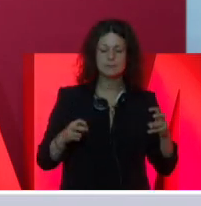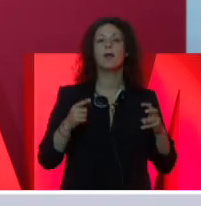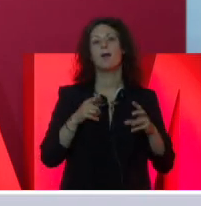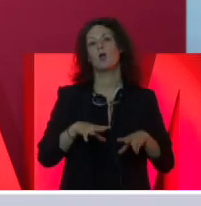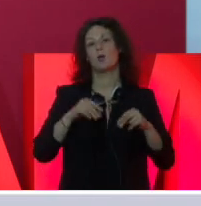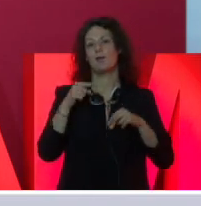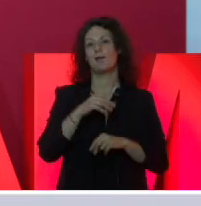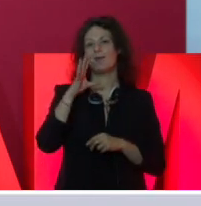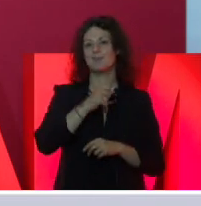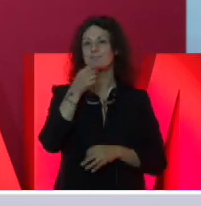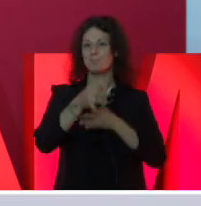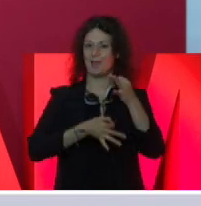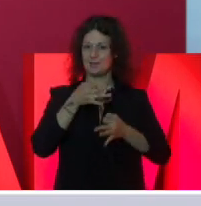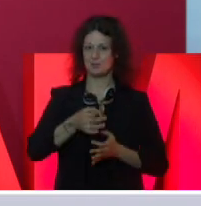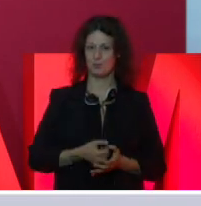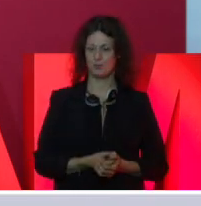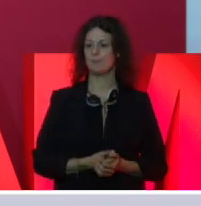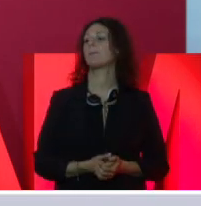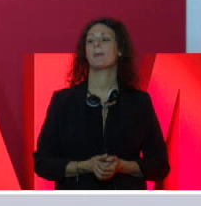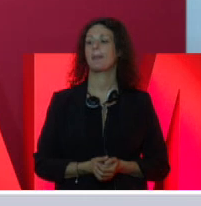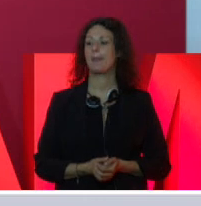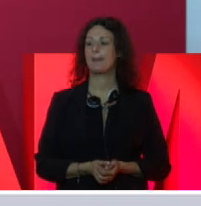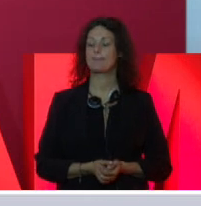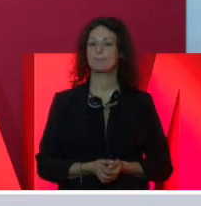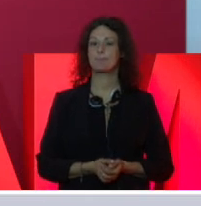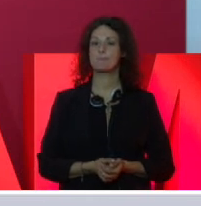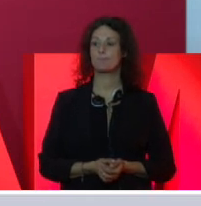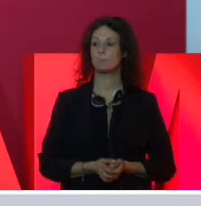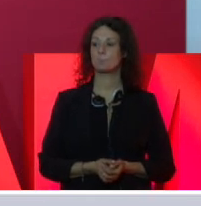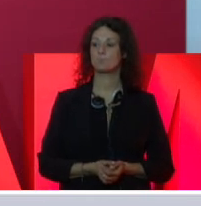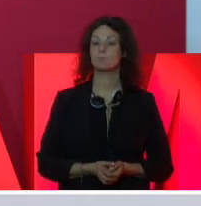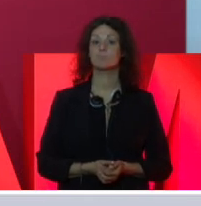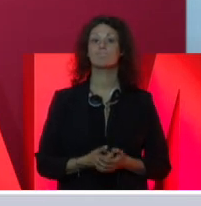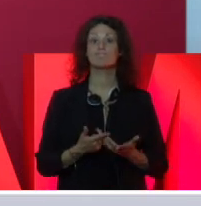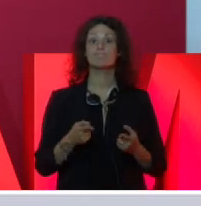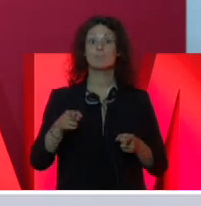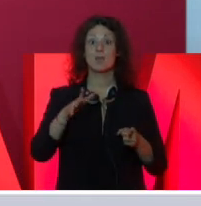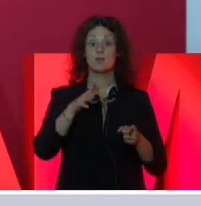actually try to elucidate things of this sort. There is a boom